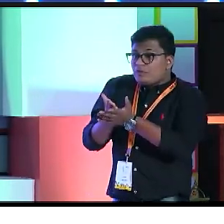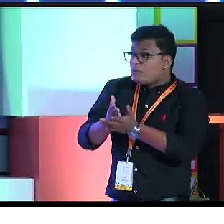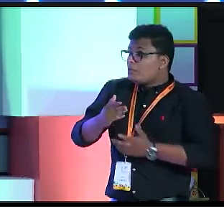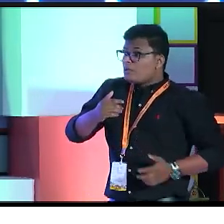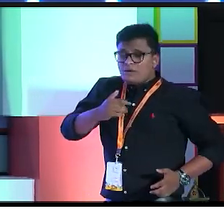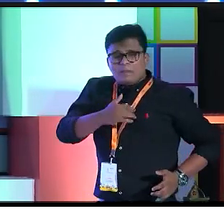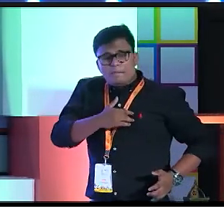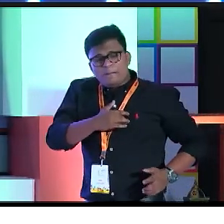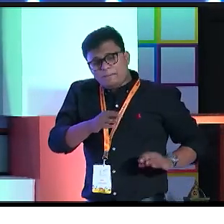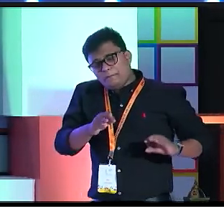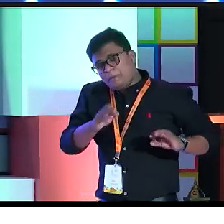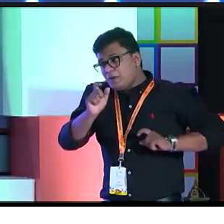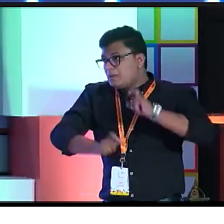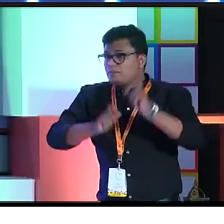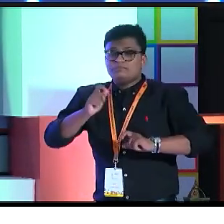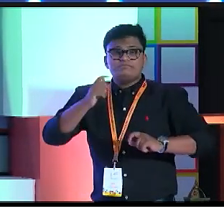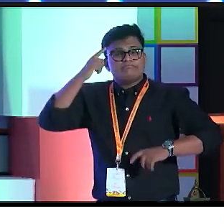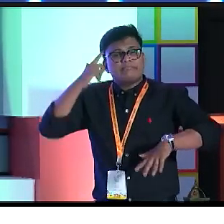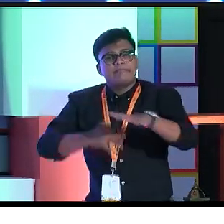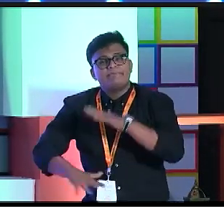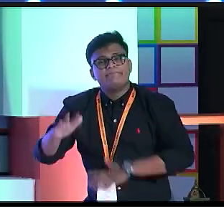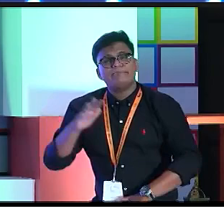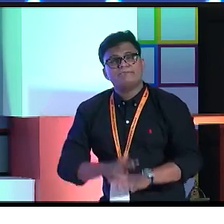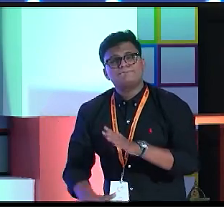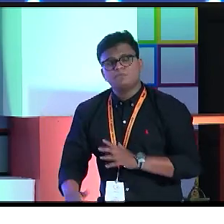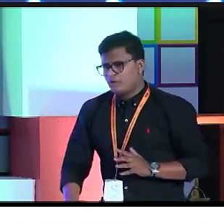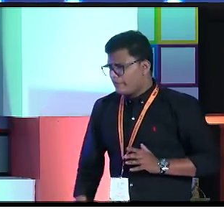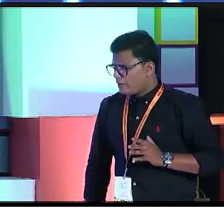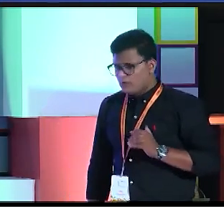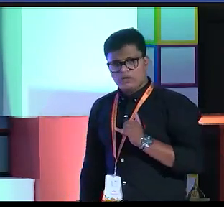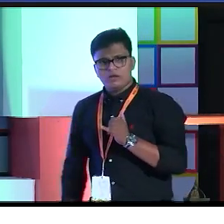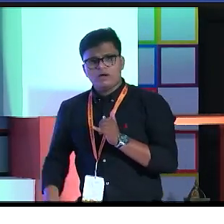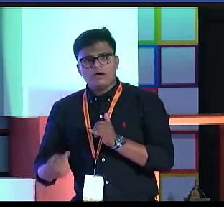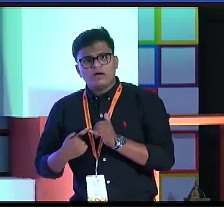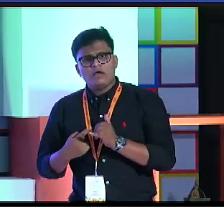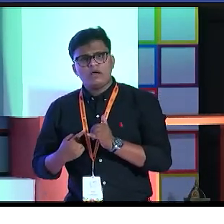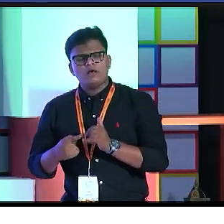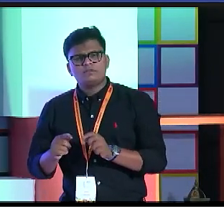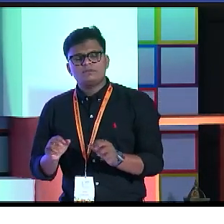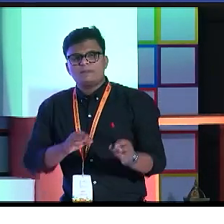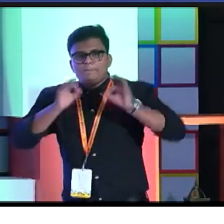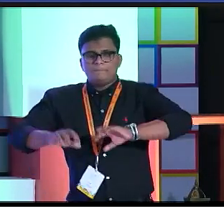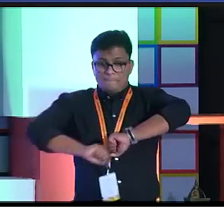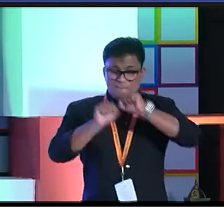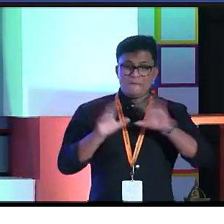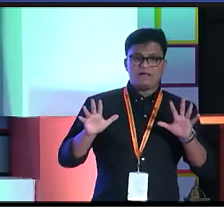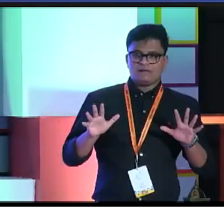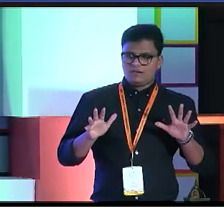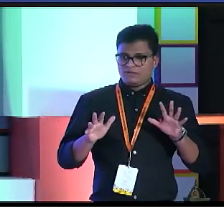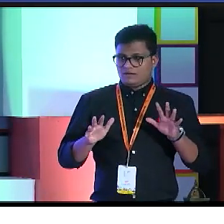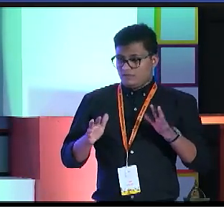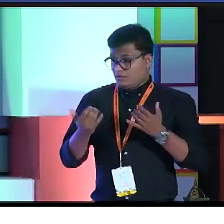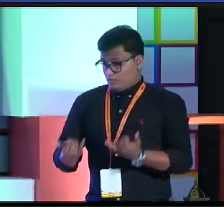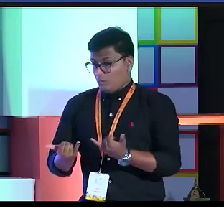come with good intentions, magic happens. And I want to present to you the magicians right